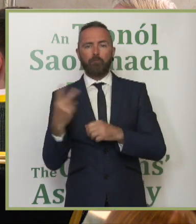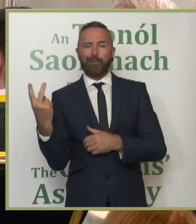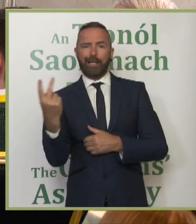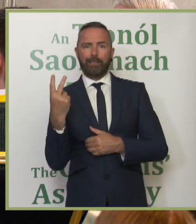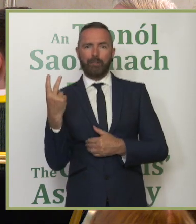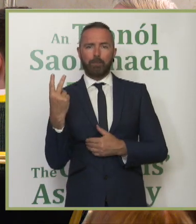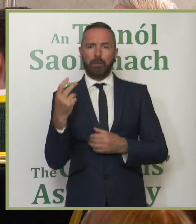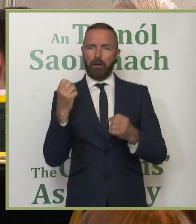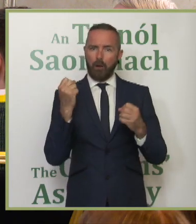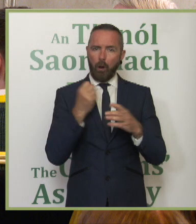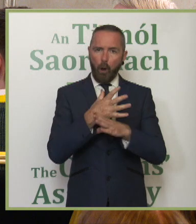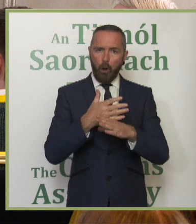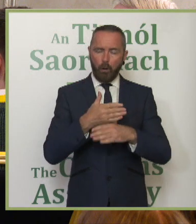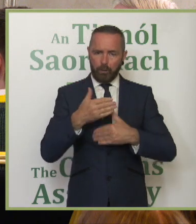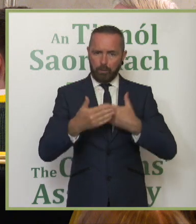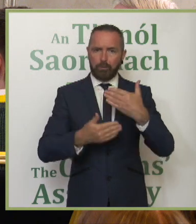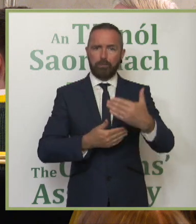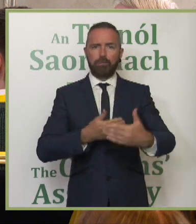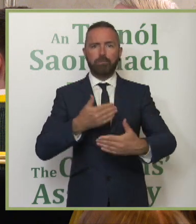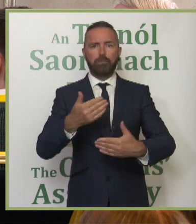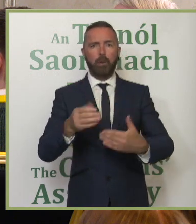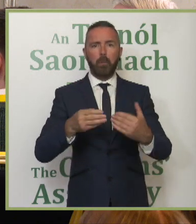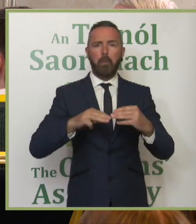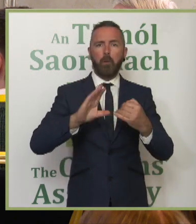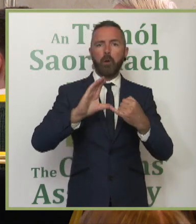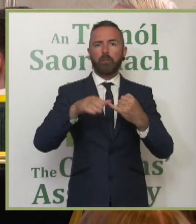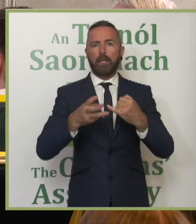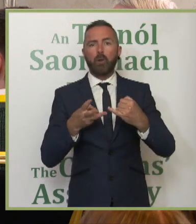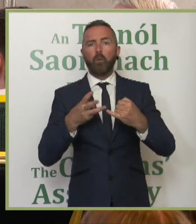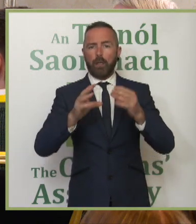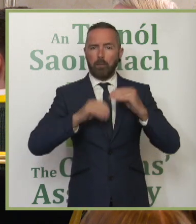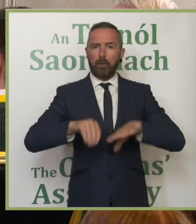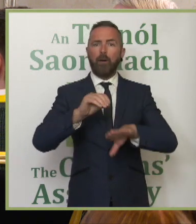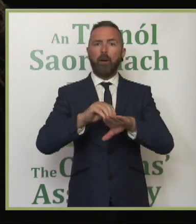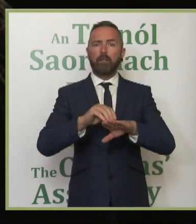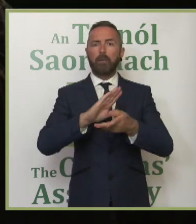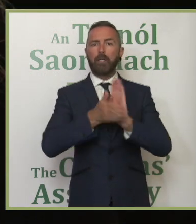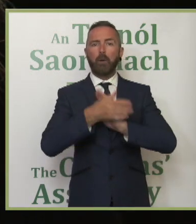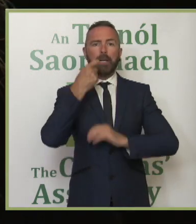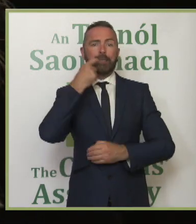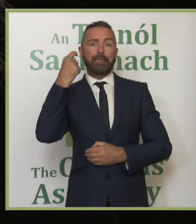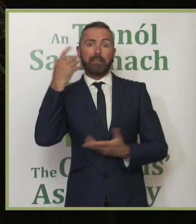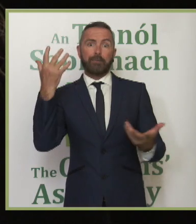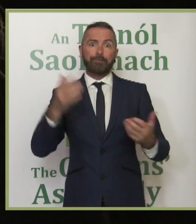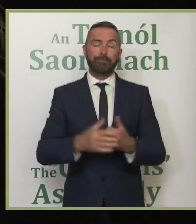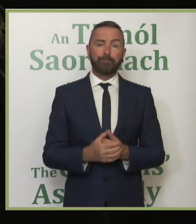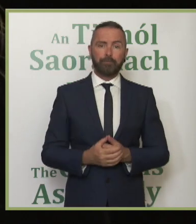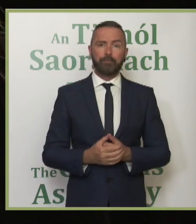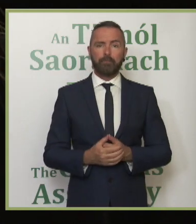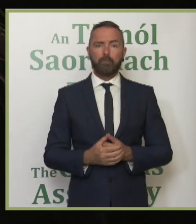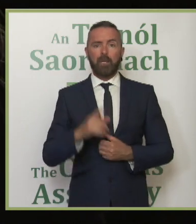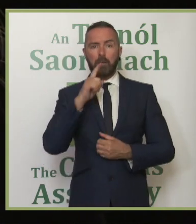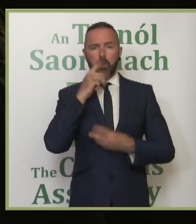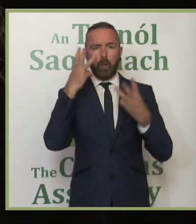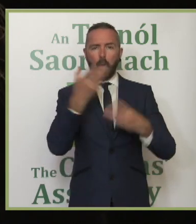relationships all go on, or are all more likely to go on to be addicted. But what I want people to